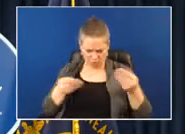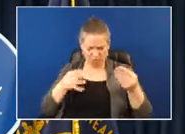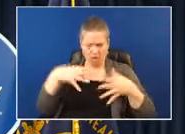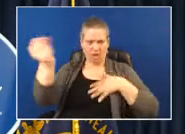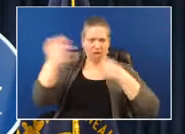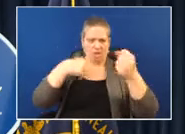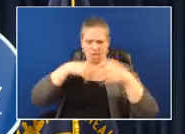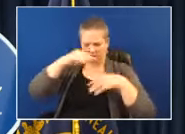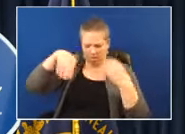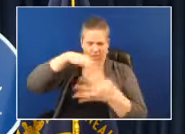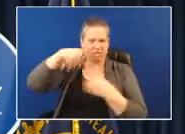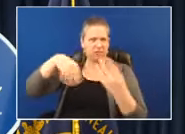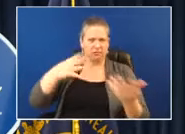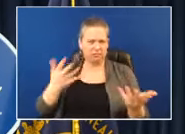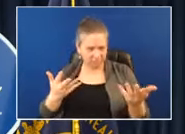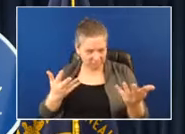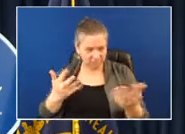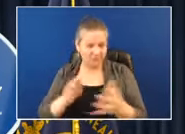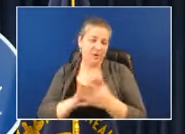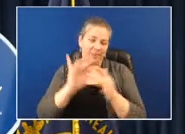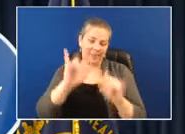day. All right, who do we miss?